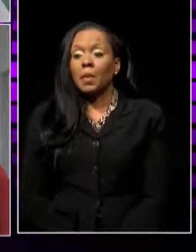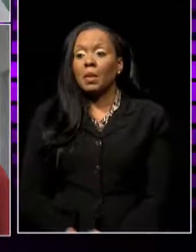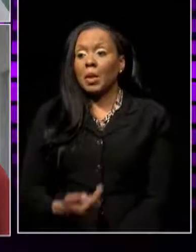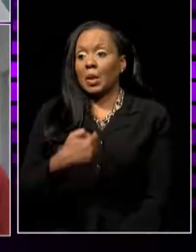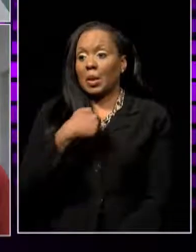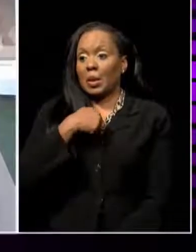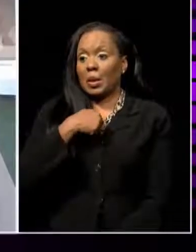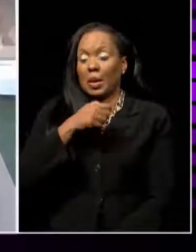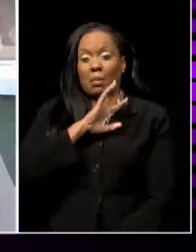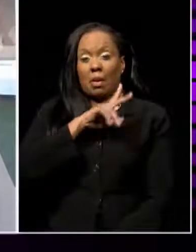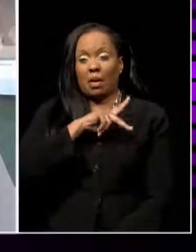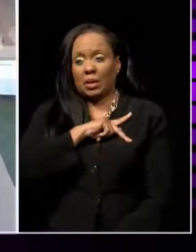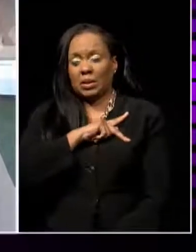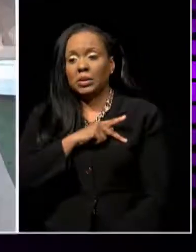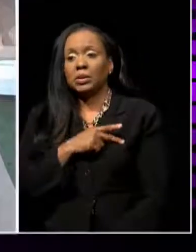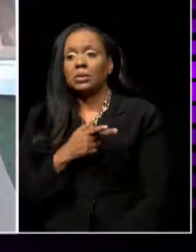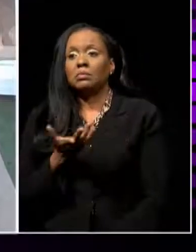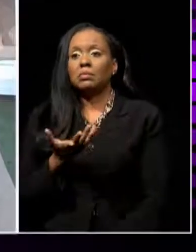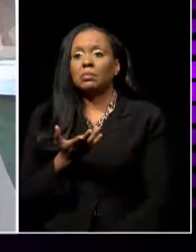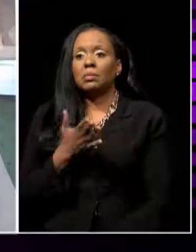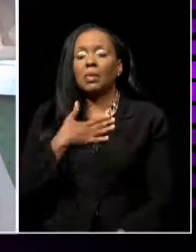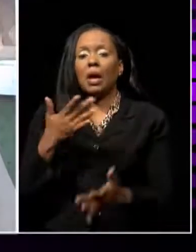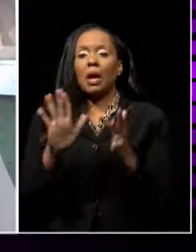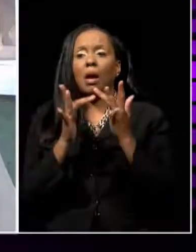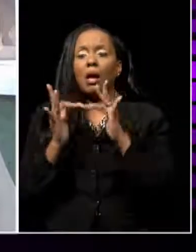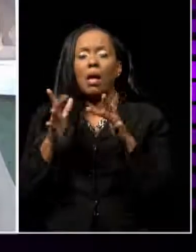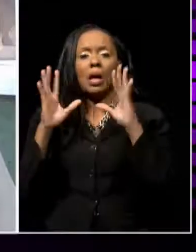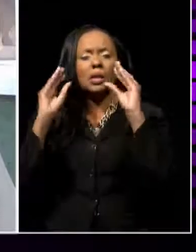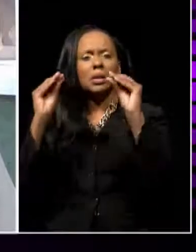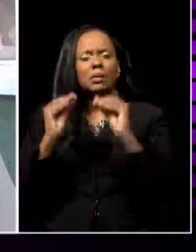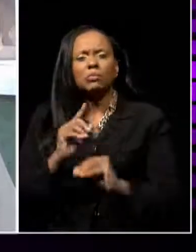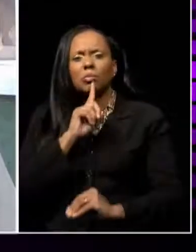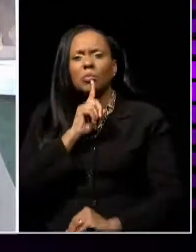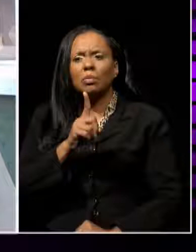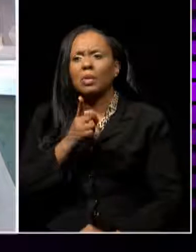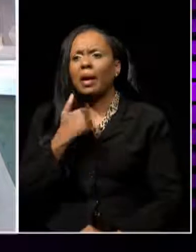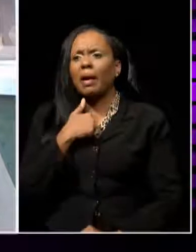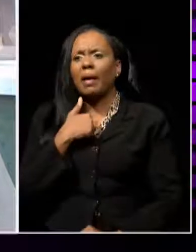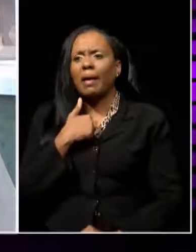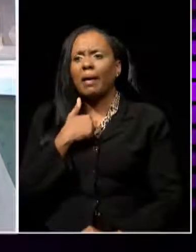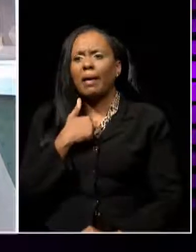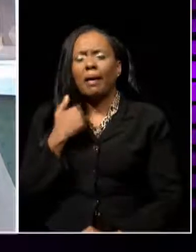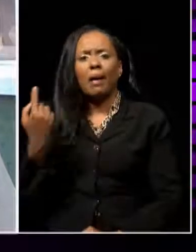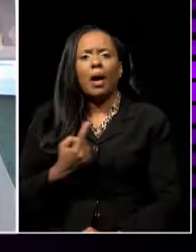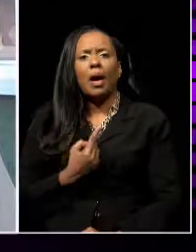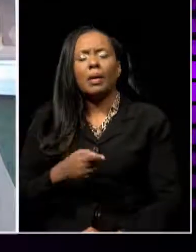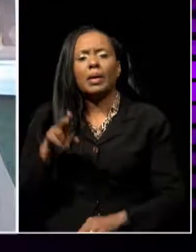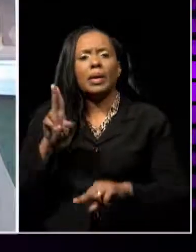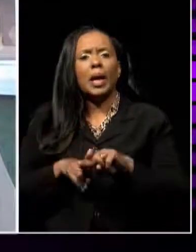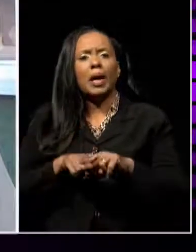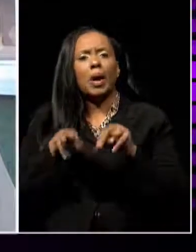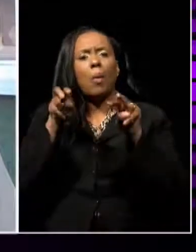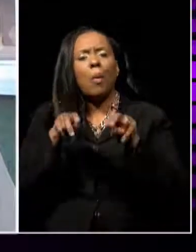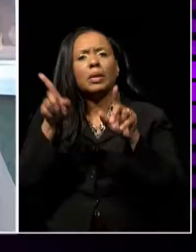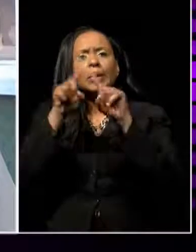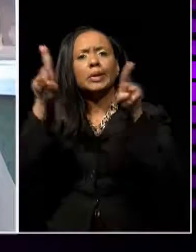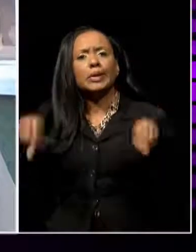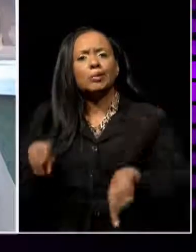teaching has caused me to spend a lot more time looking at computer screens and